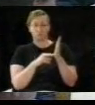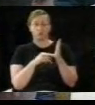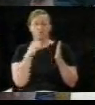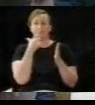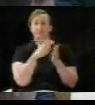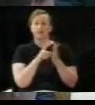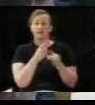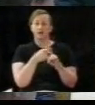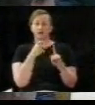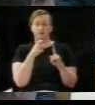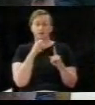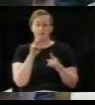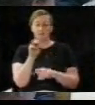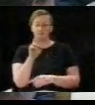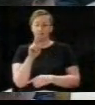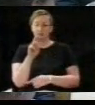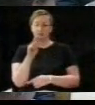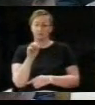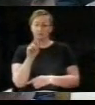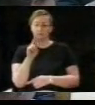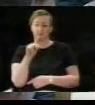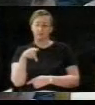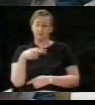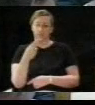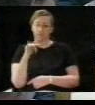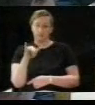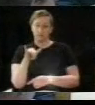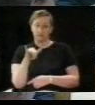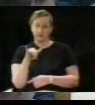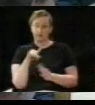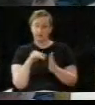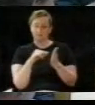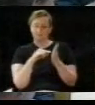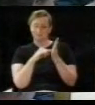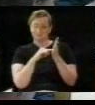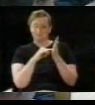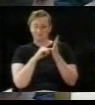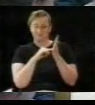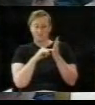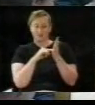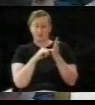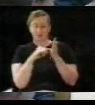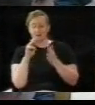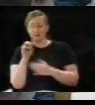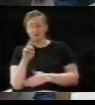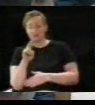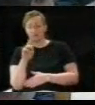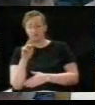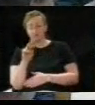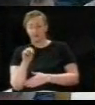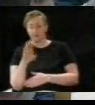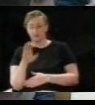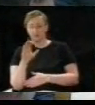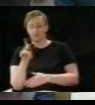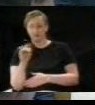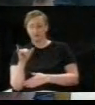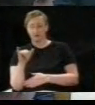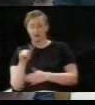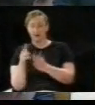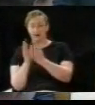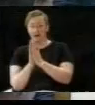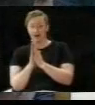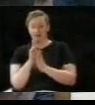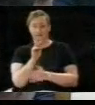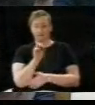The letter from Mr. Murphy indicates that Mr. McKay asked